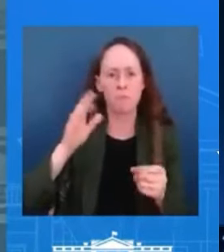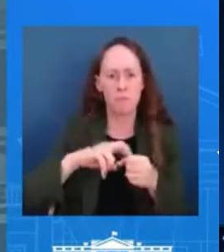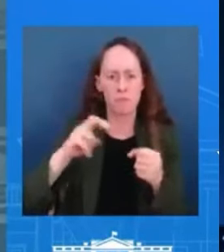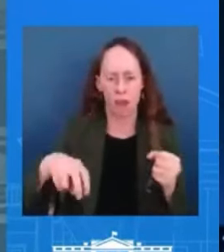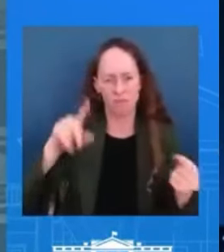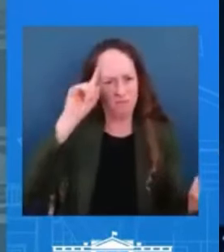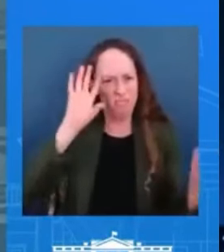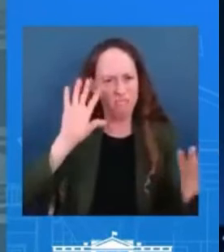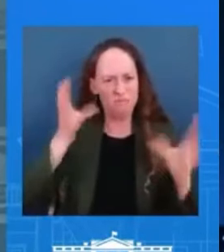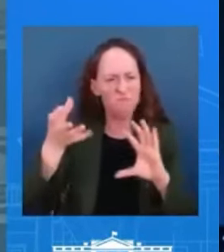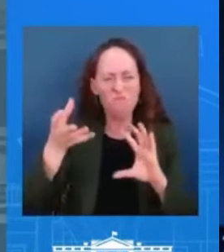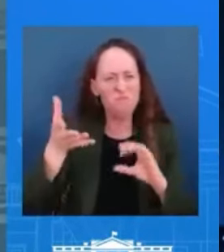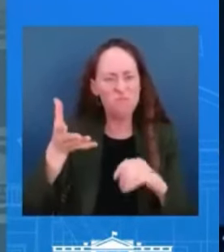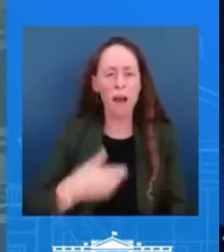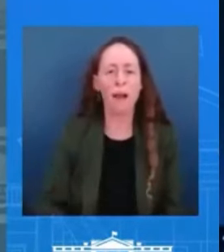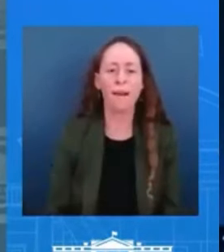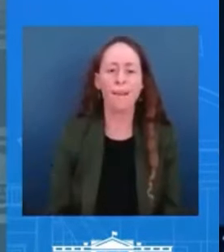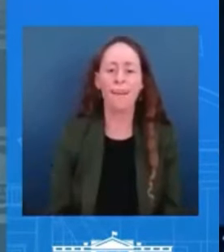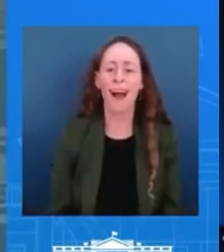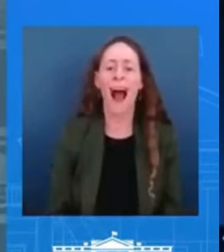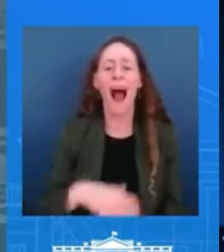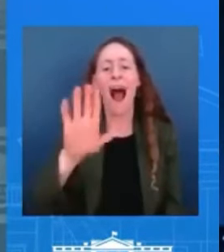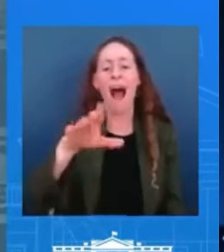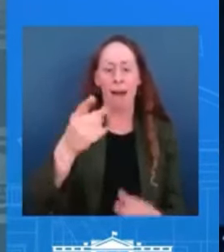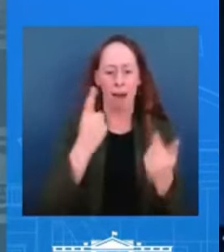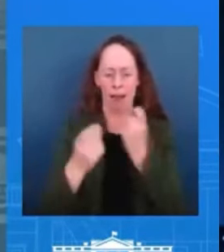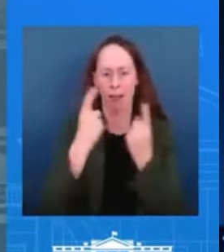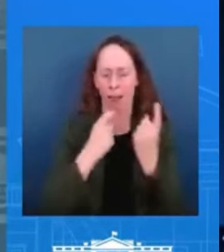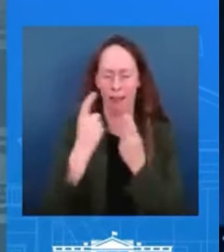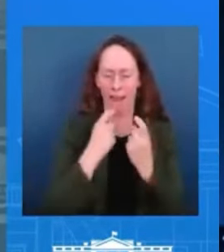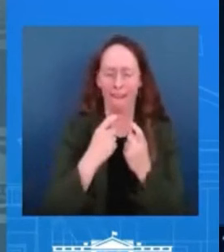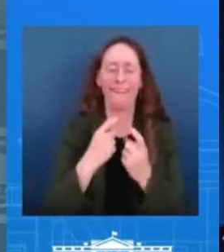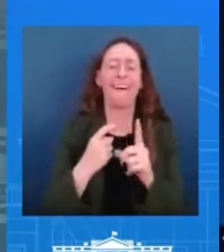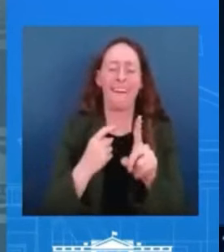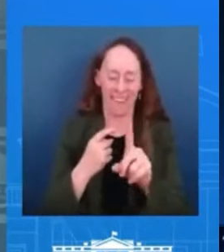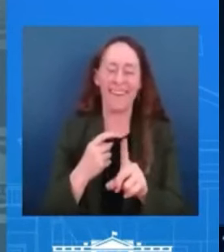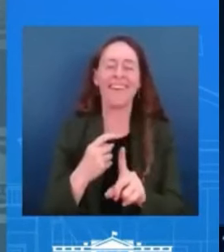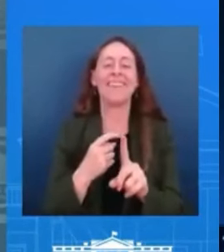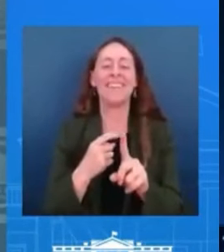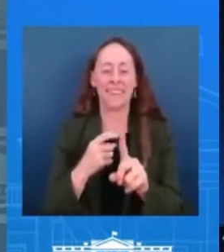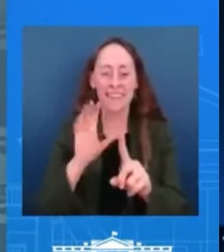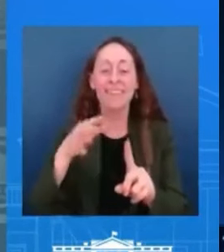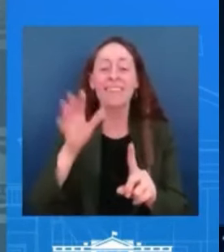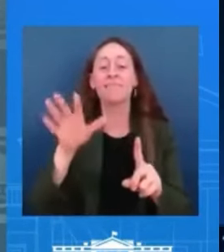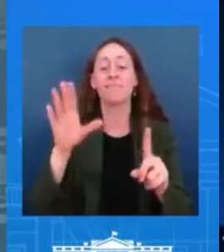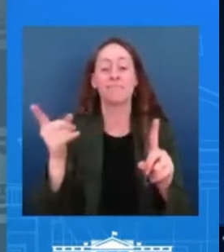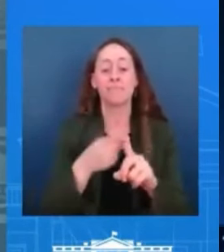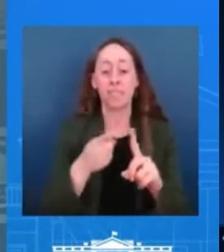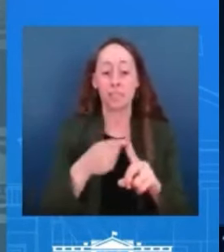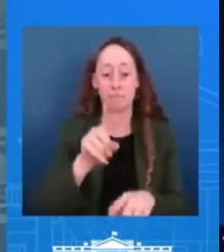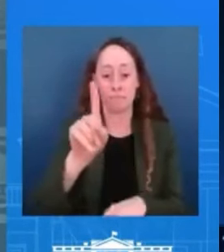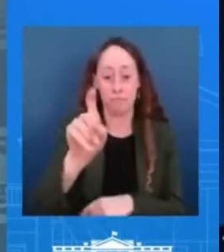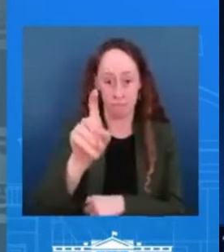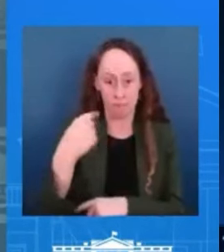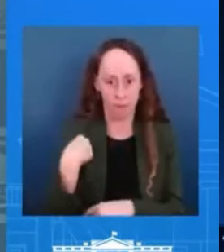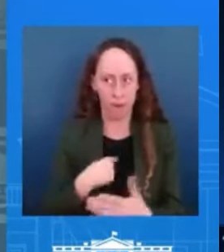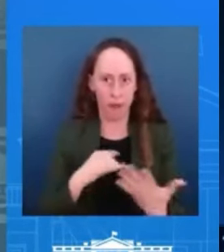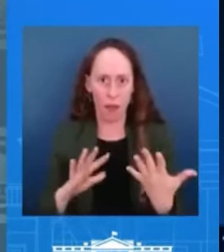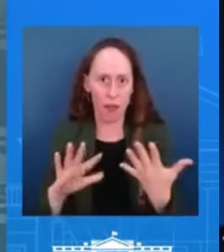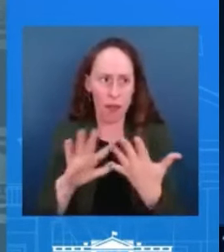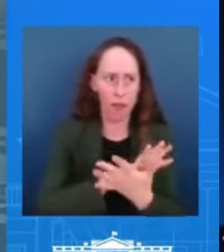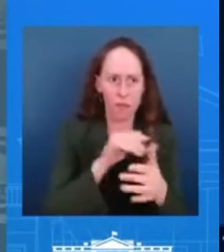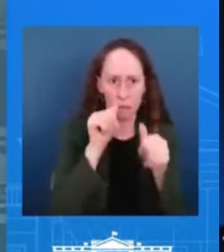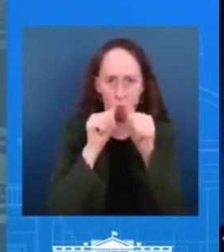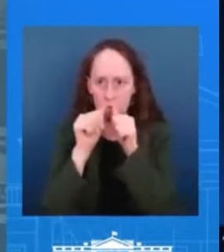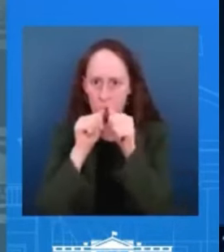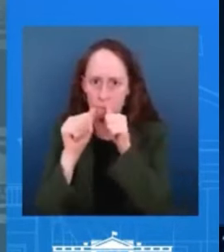here. Wait. First of all, there's been no cover up. I want to be very clear about that. I know that's the narrative that you all want.